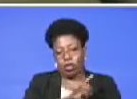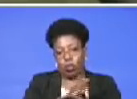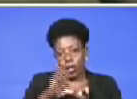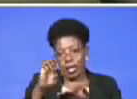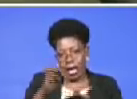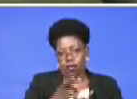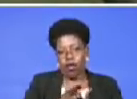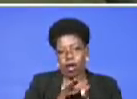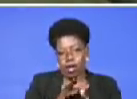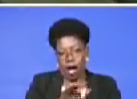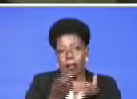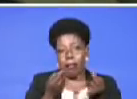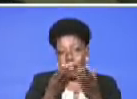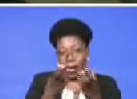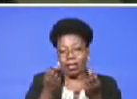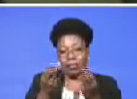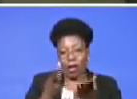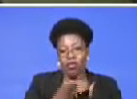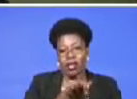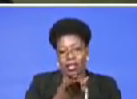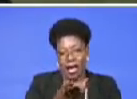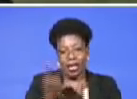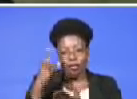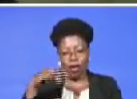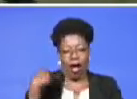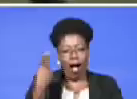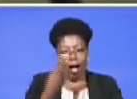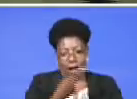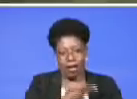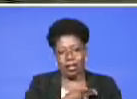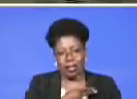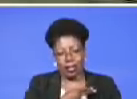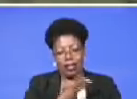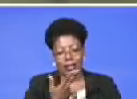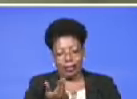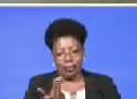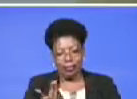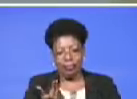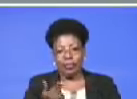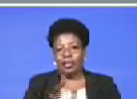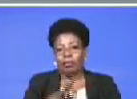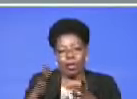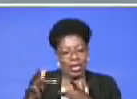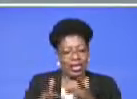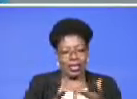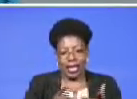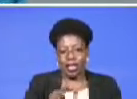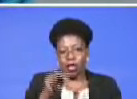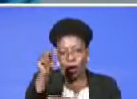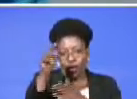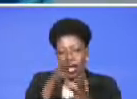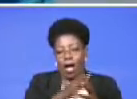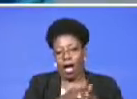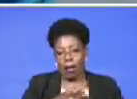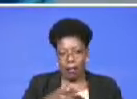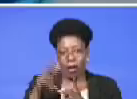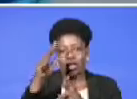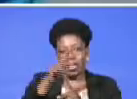regatta, multiple regattas all the time for us, and most exciting, the North American Championships this